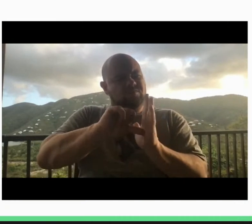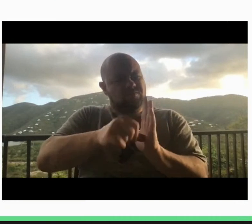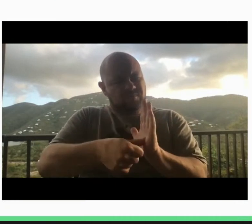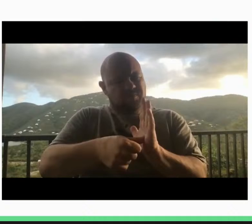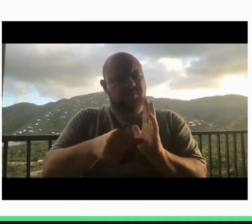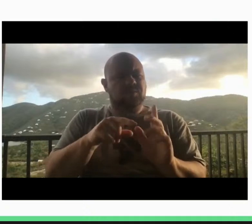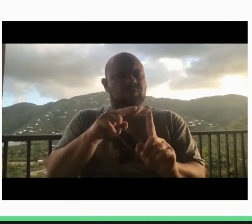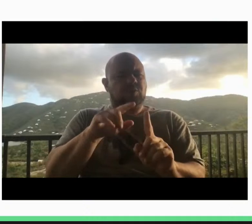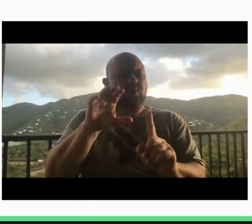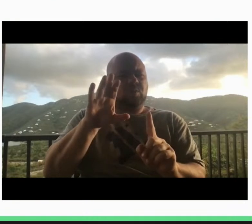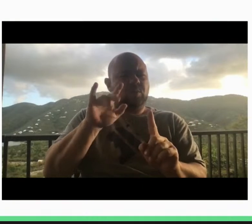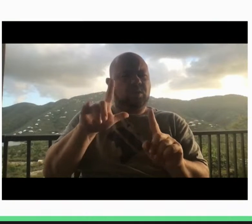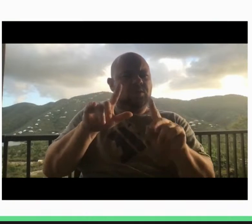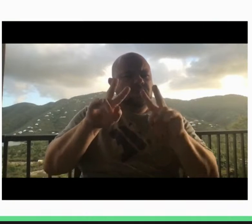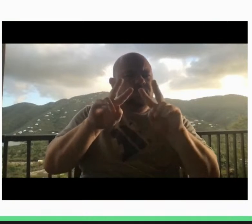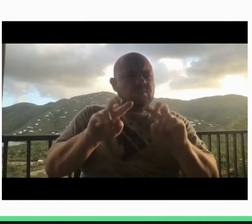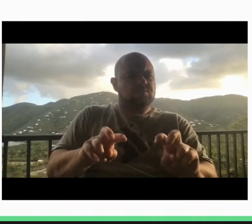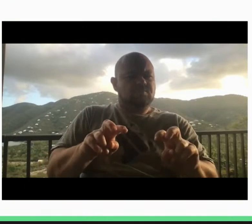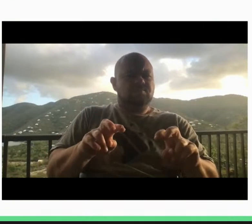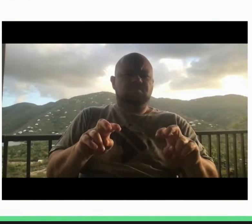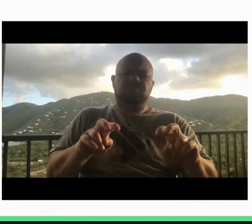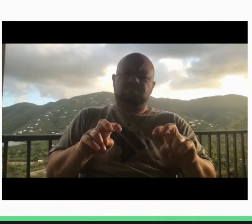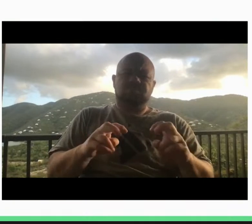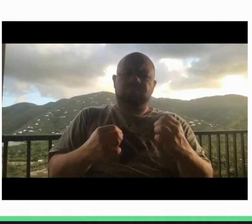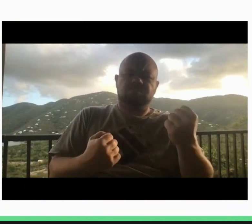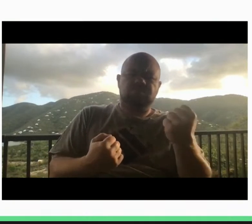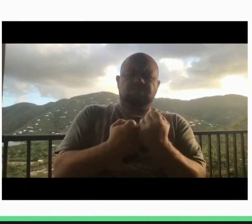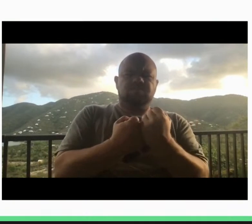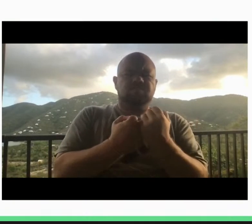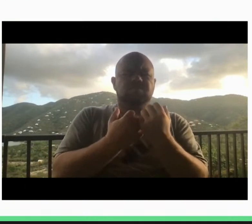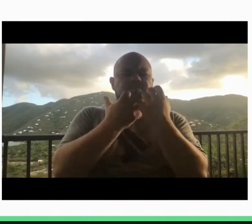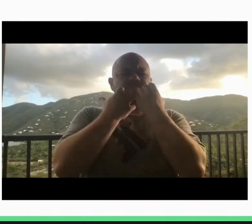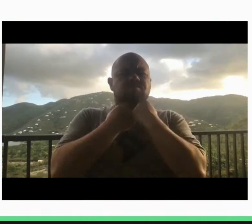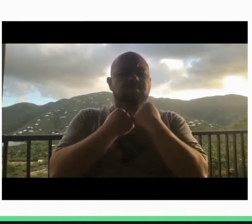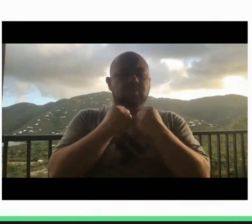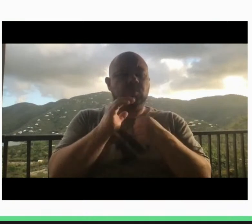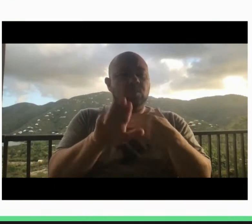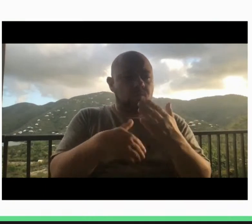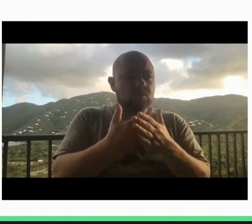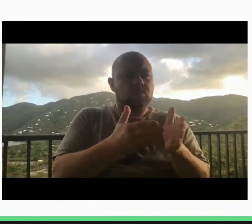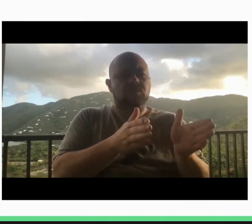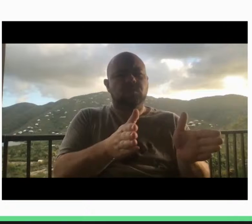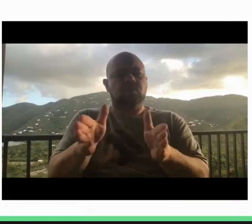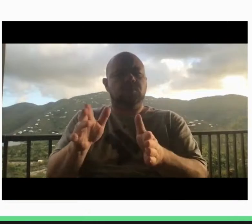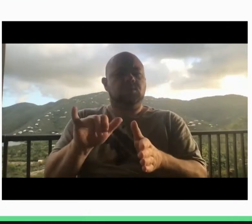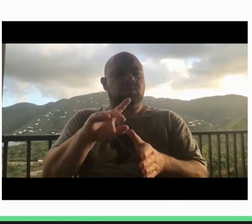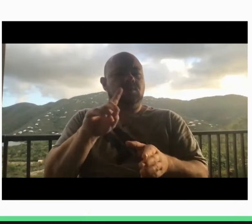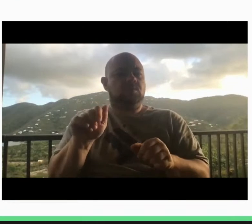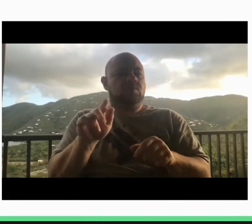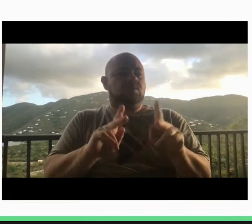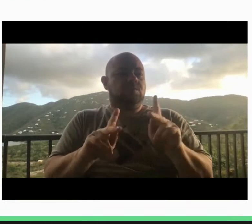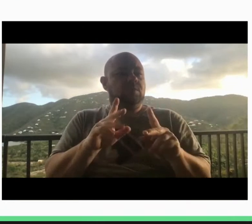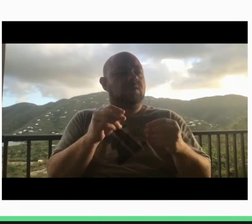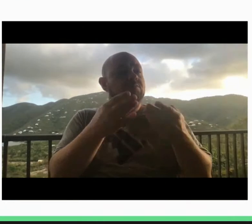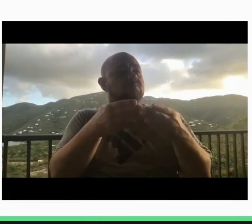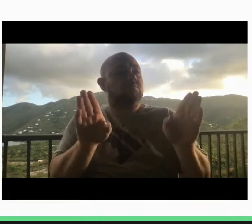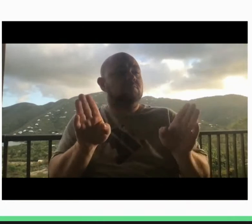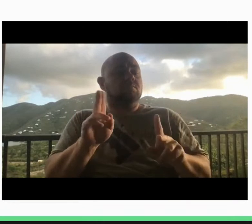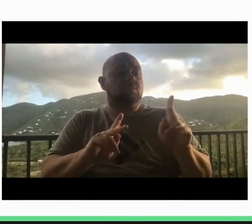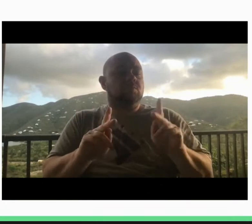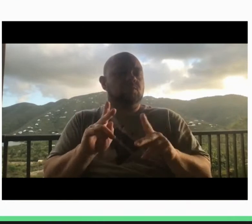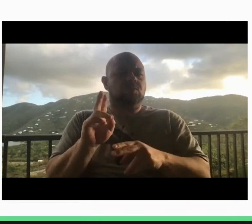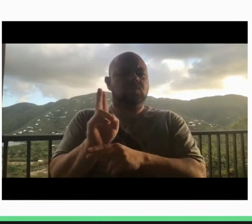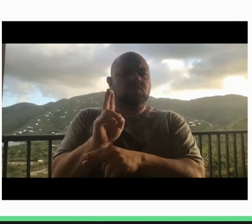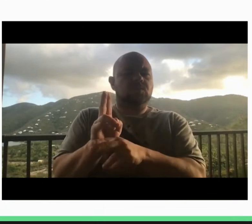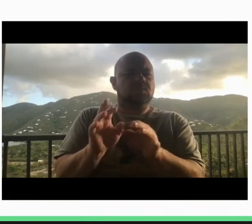linguistics emphasizes this critical thinking and the valuing of all disabled people